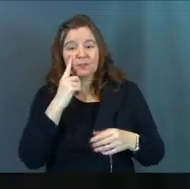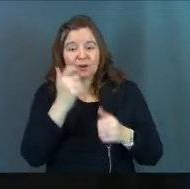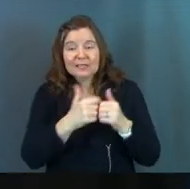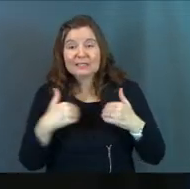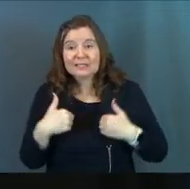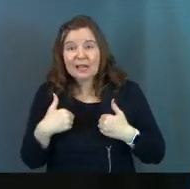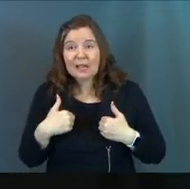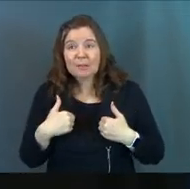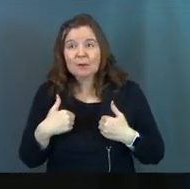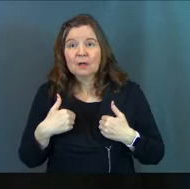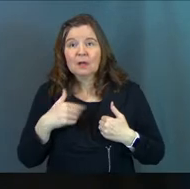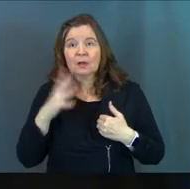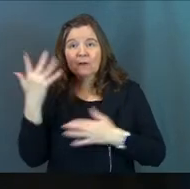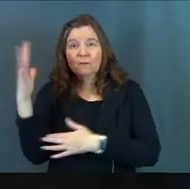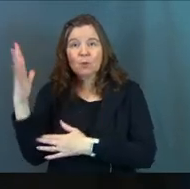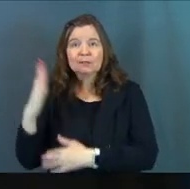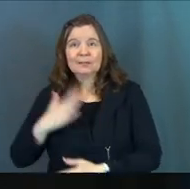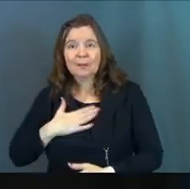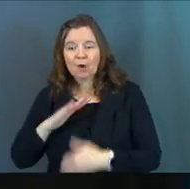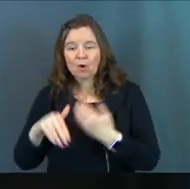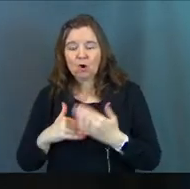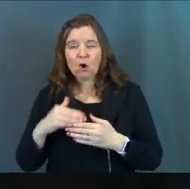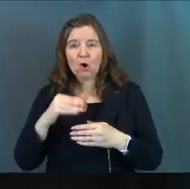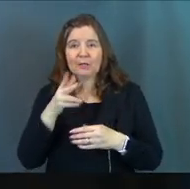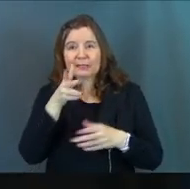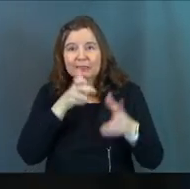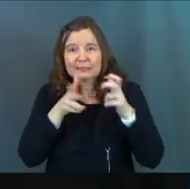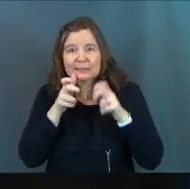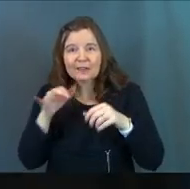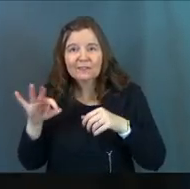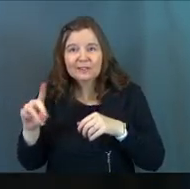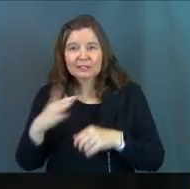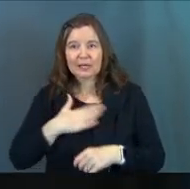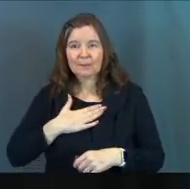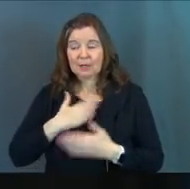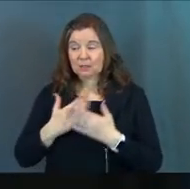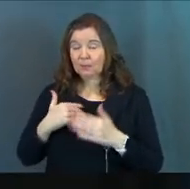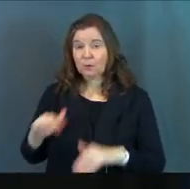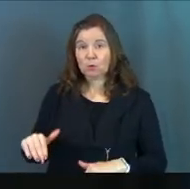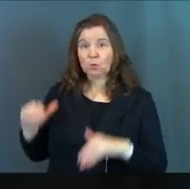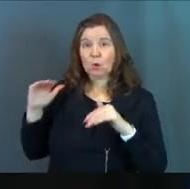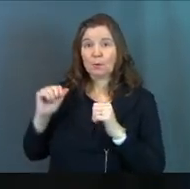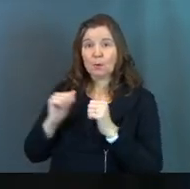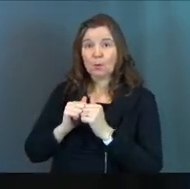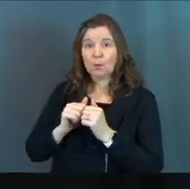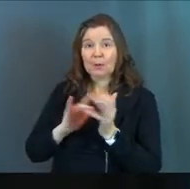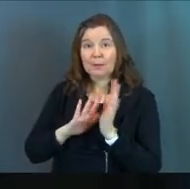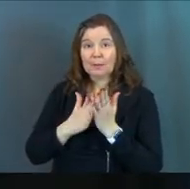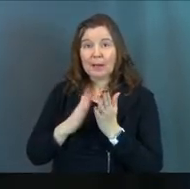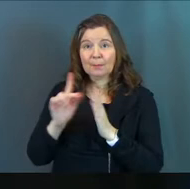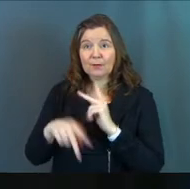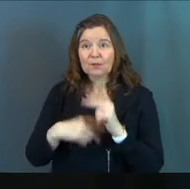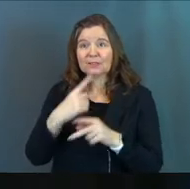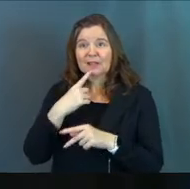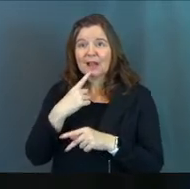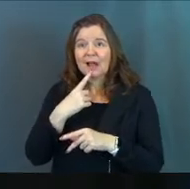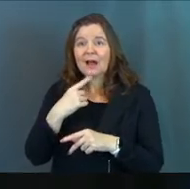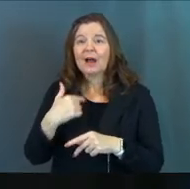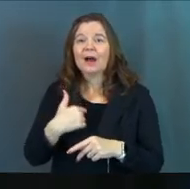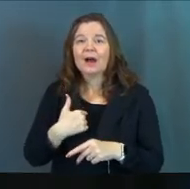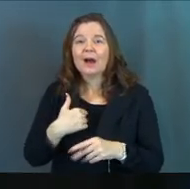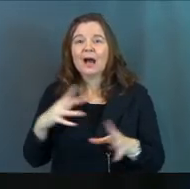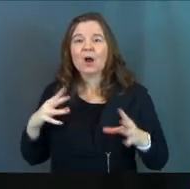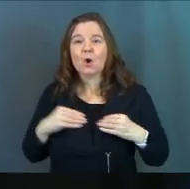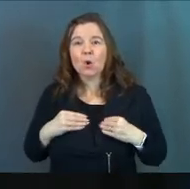every animal of the forest is mine. All the insects in the fields are mine. Some of you guys grew up with Bible versions that said,